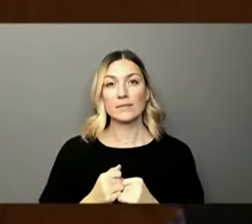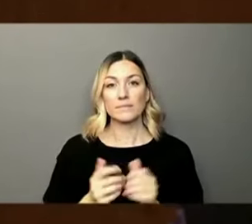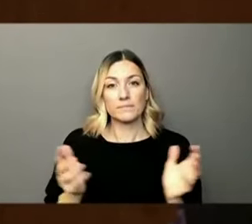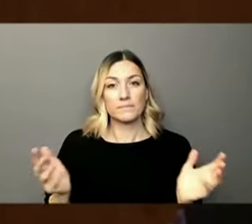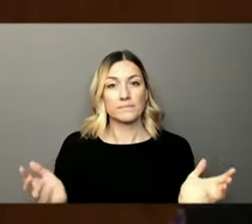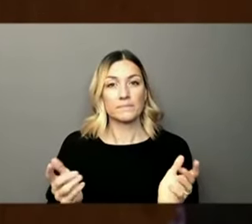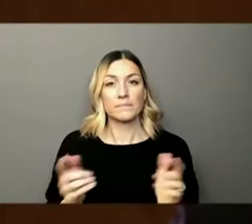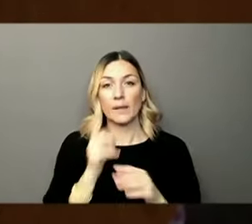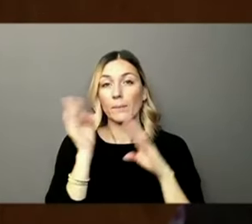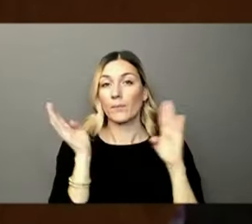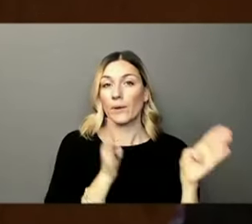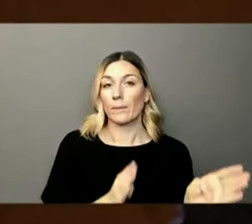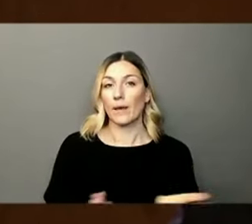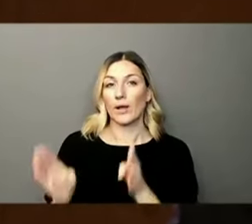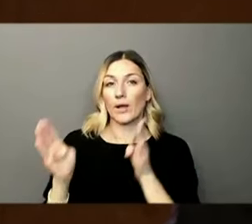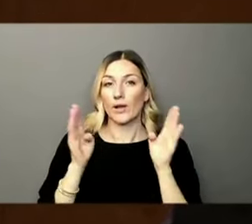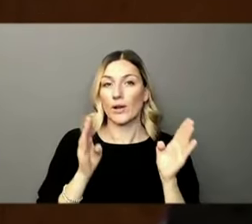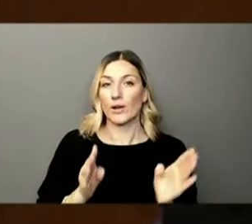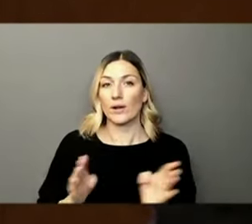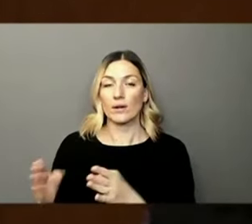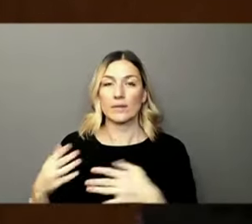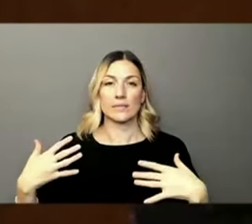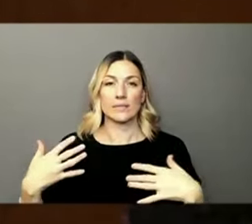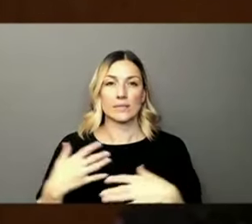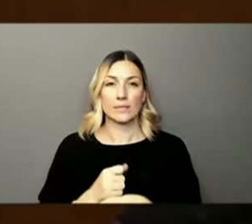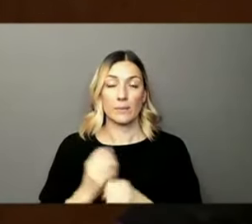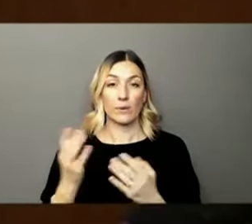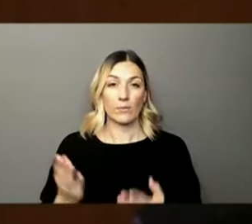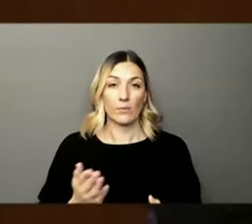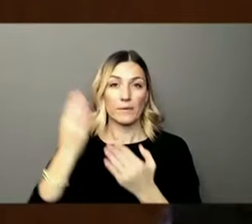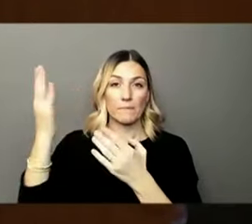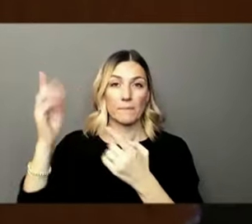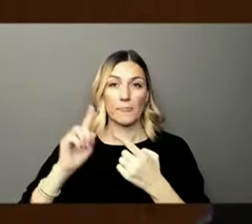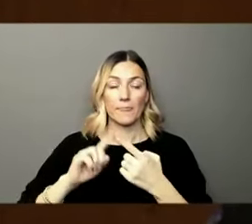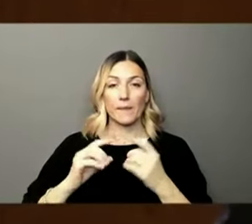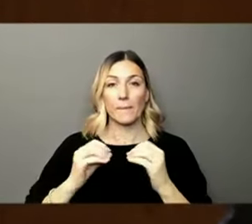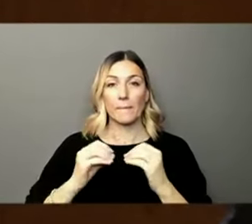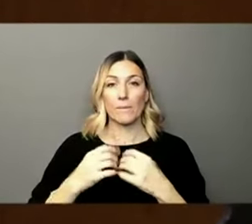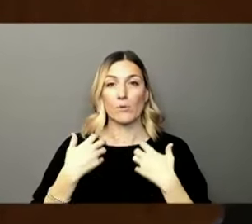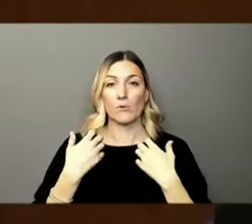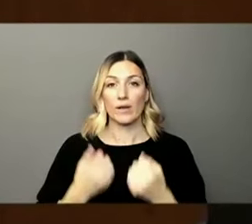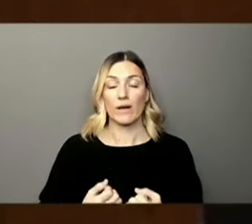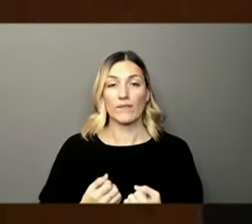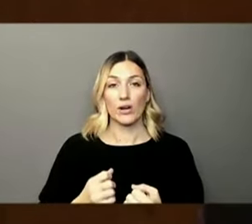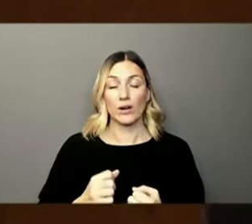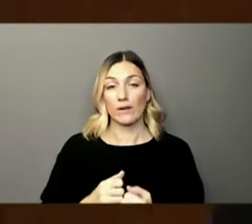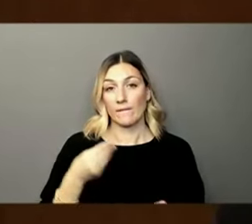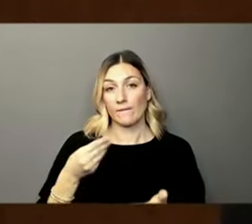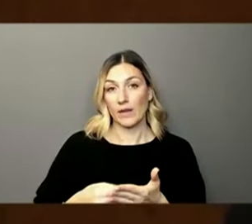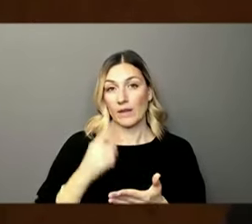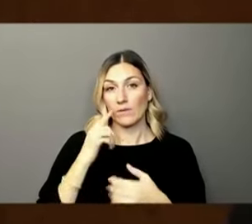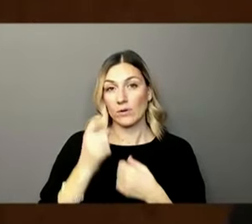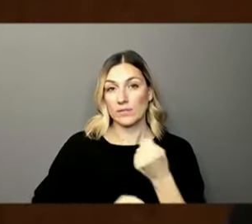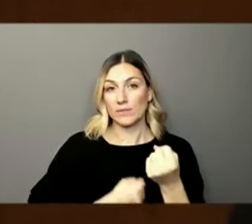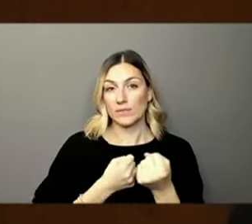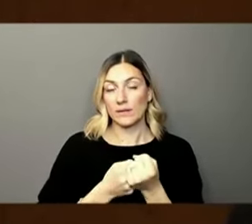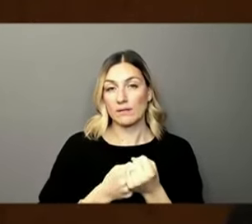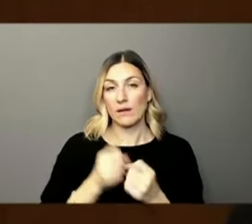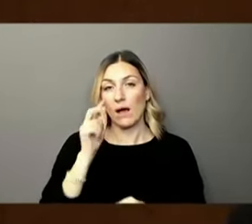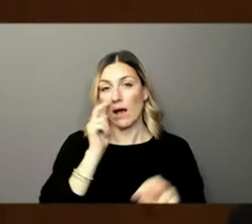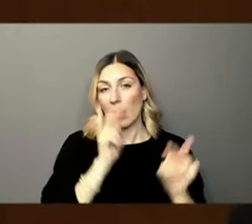preparedness. So in summary, my recommendations are to expand Recover Initiative funding to support extension of the observational